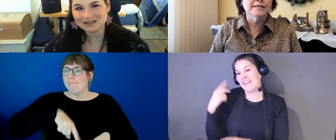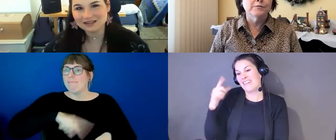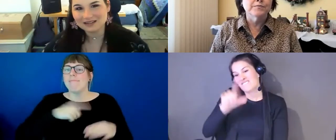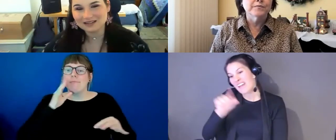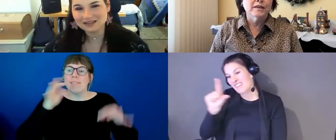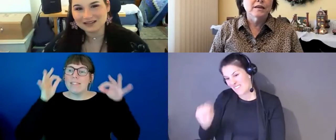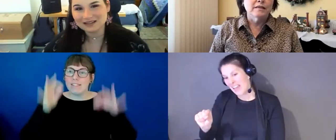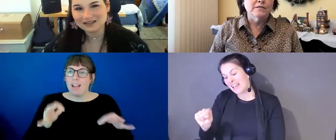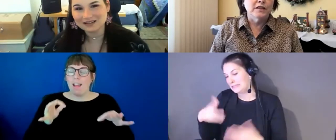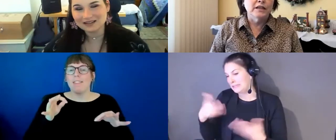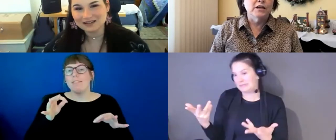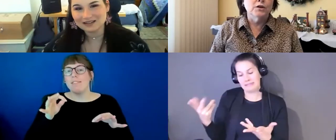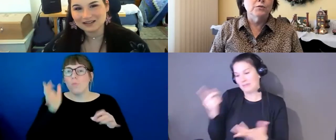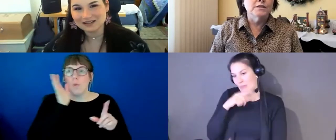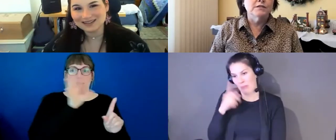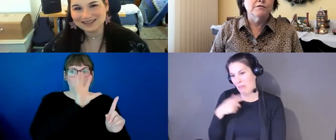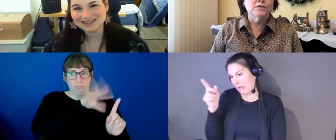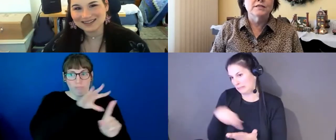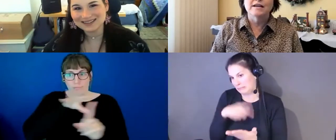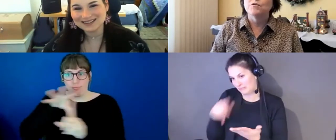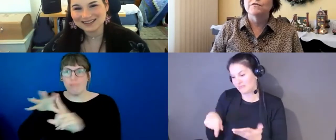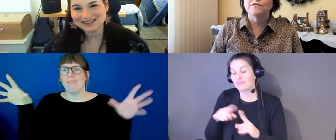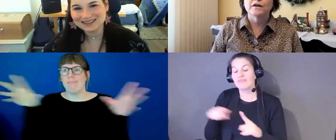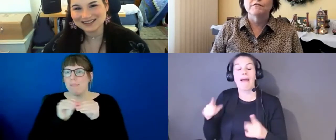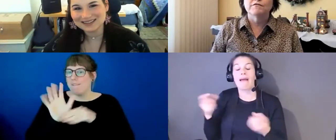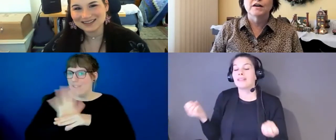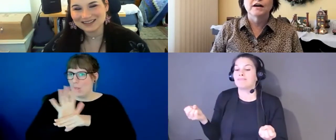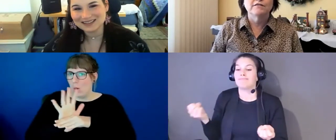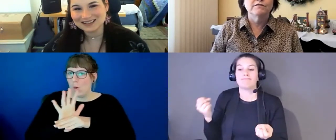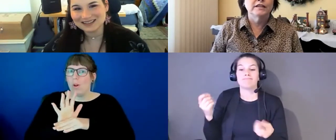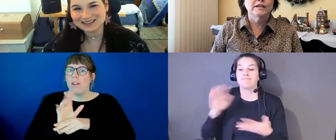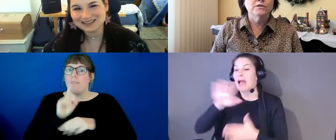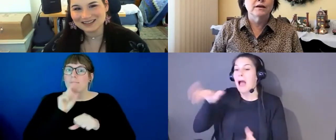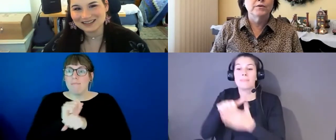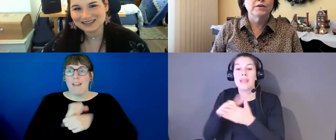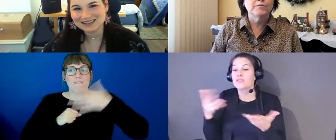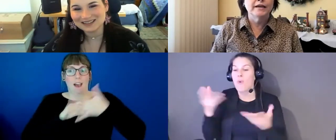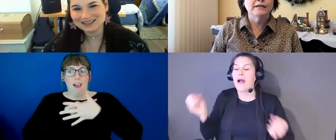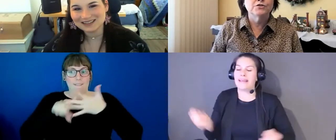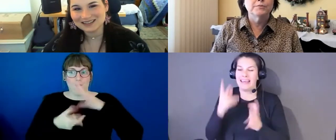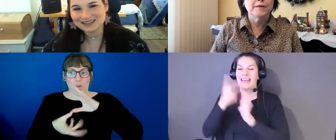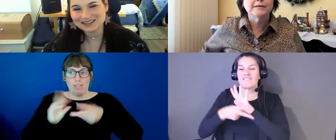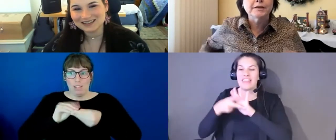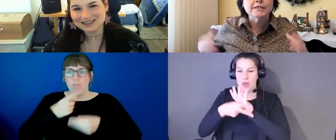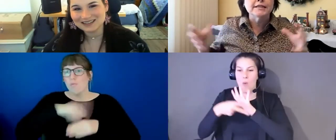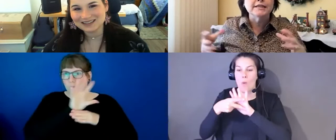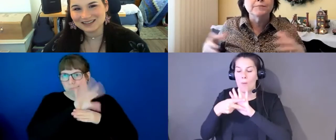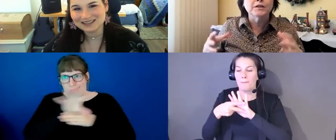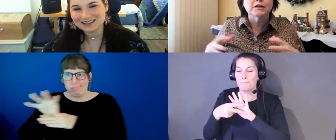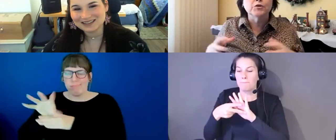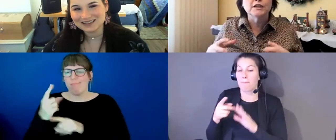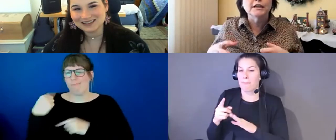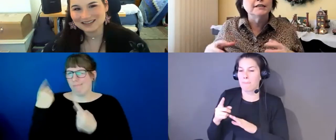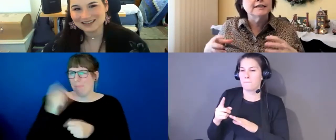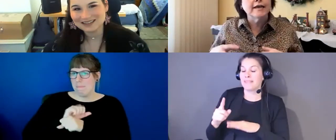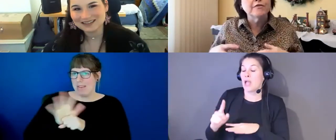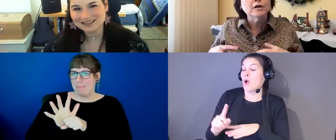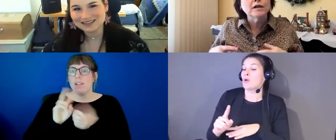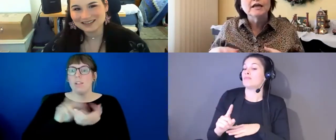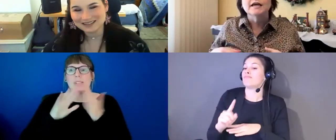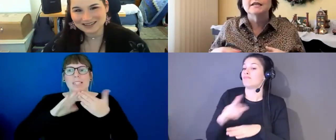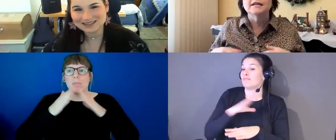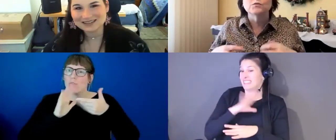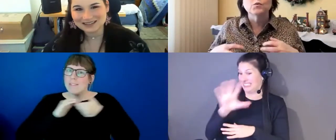this video, and it was the first now of 5 videos that we've made during the pandemic to keep the community